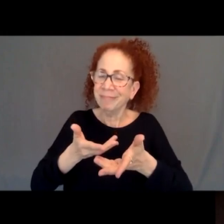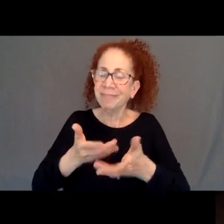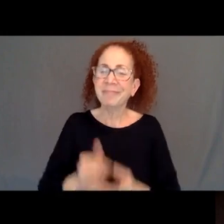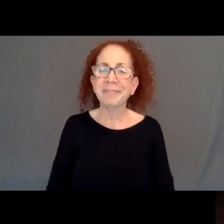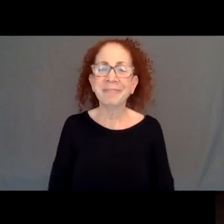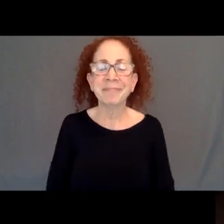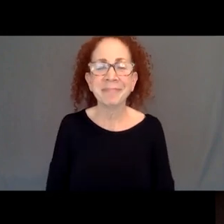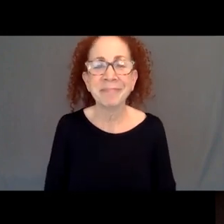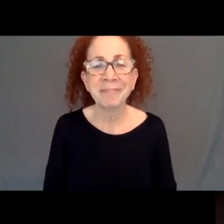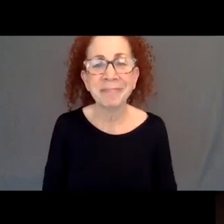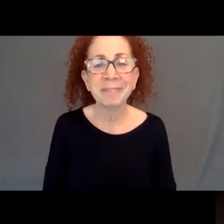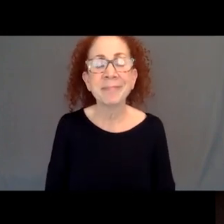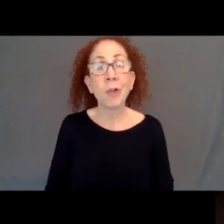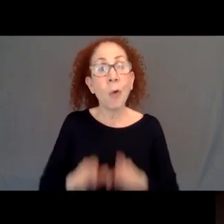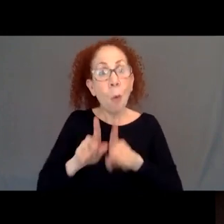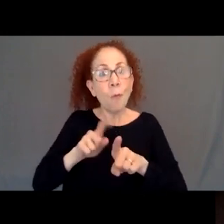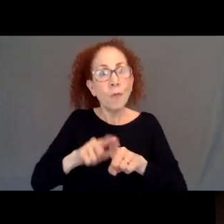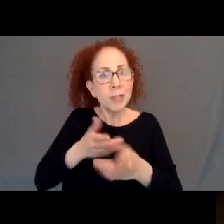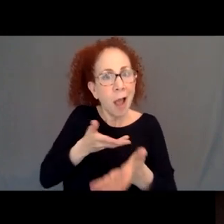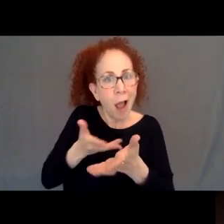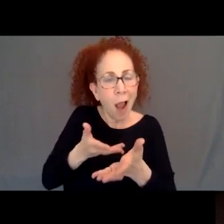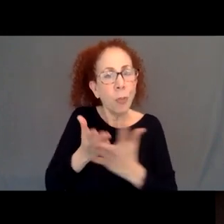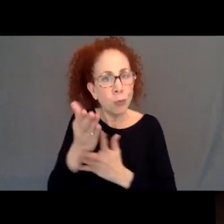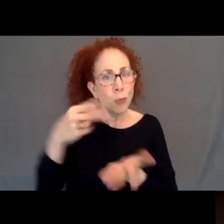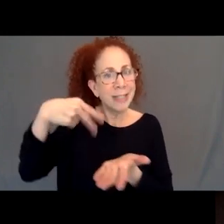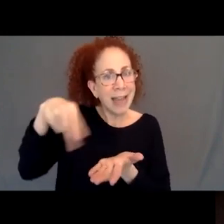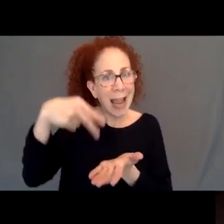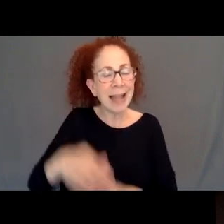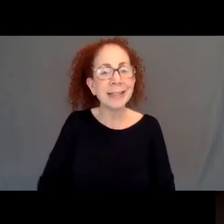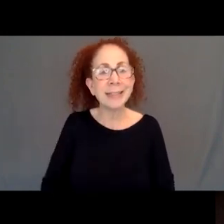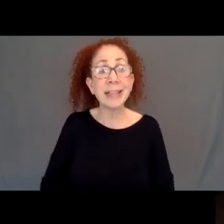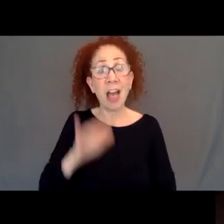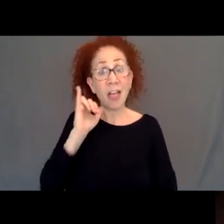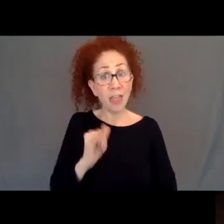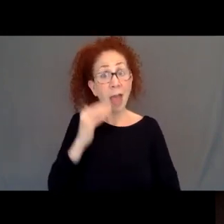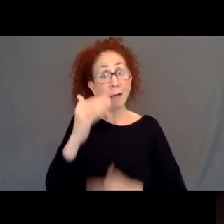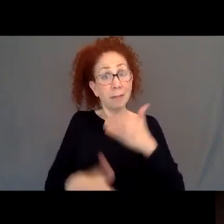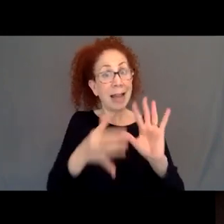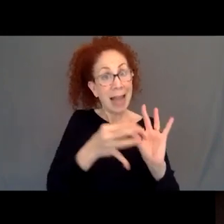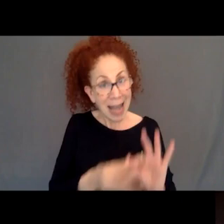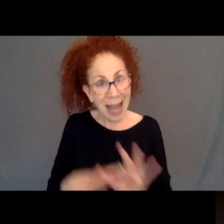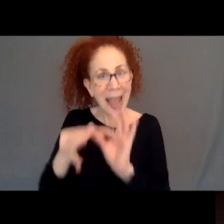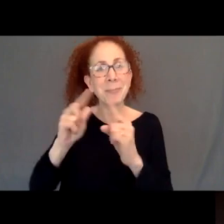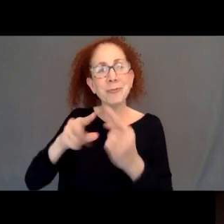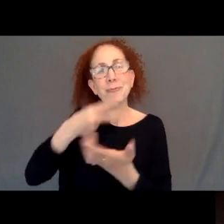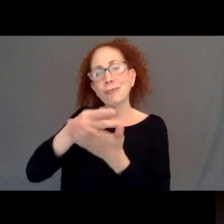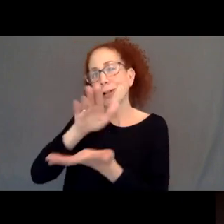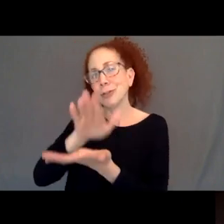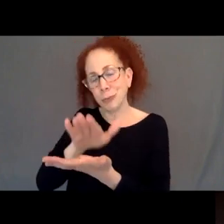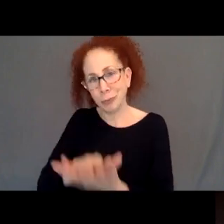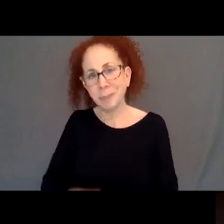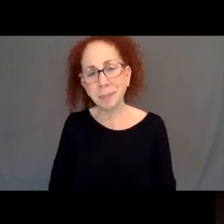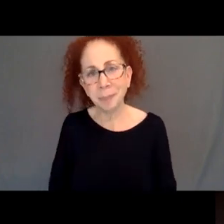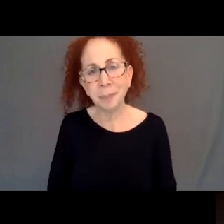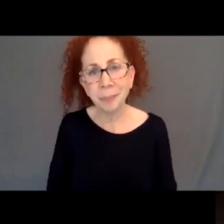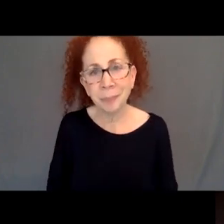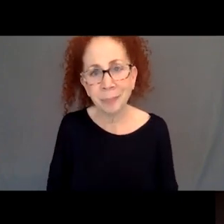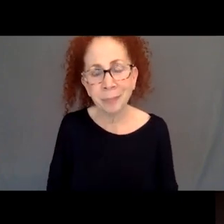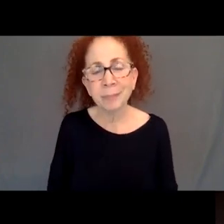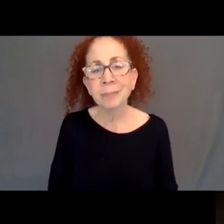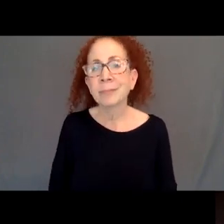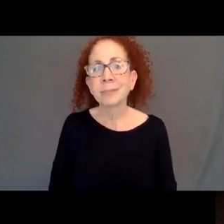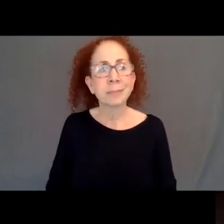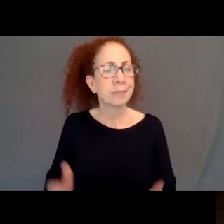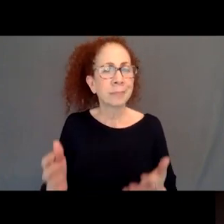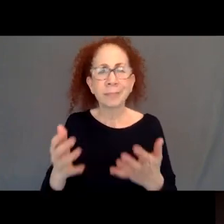conversation over time. And it is also what eventually took me to graduate school to try